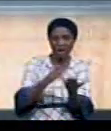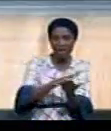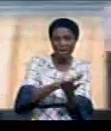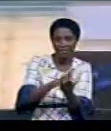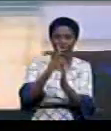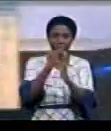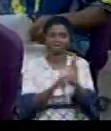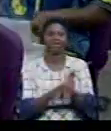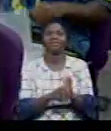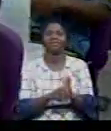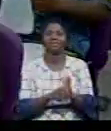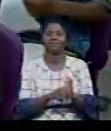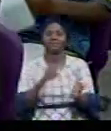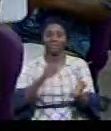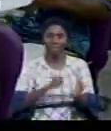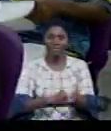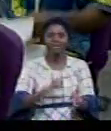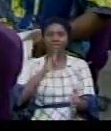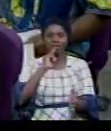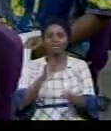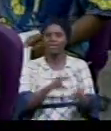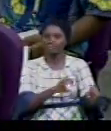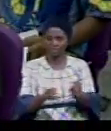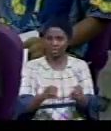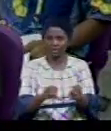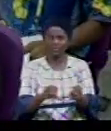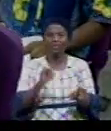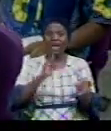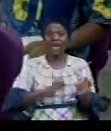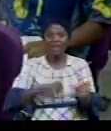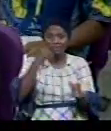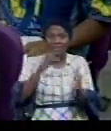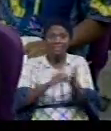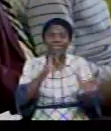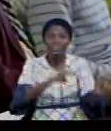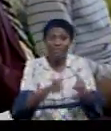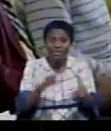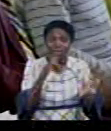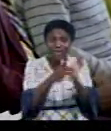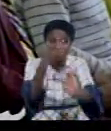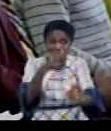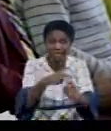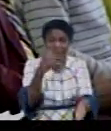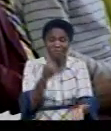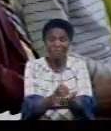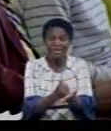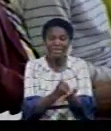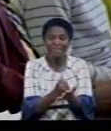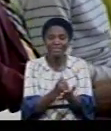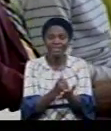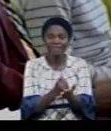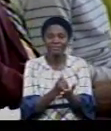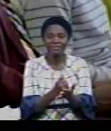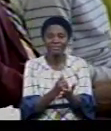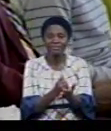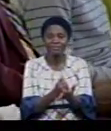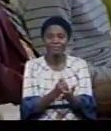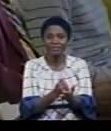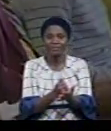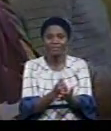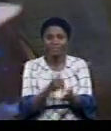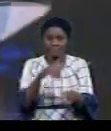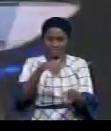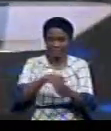is done. I said, it is done. Look at